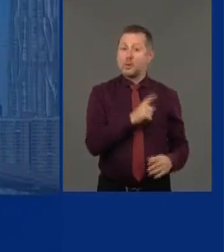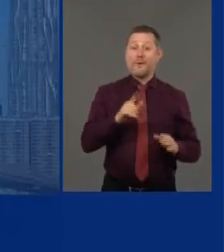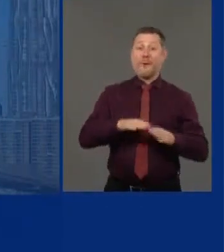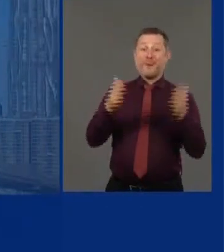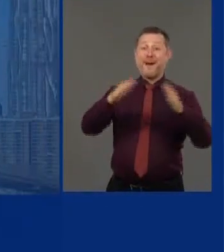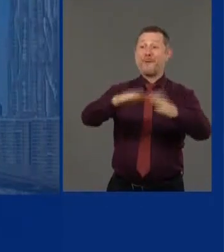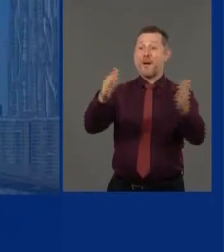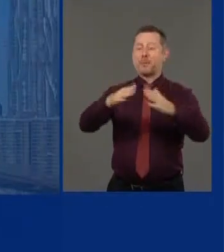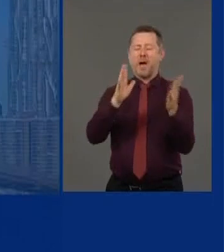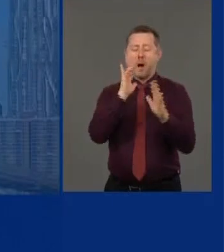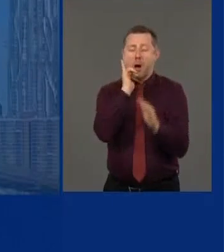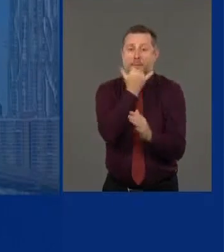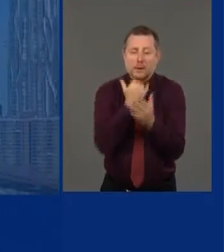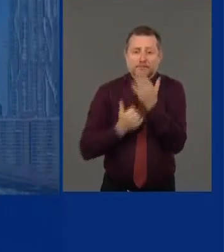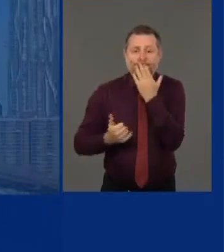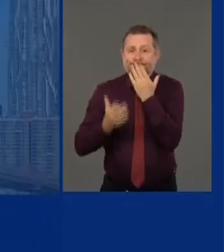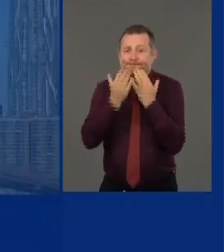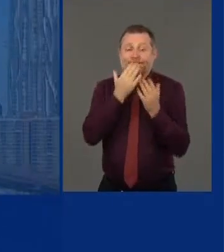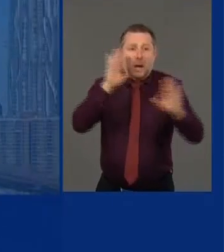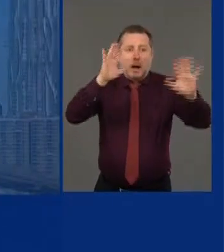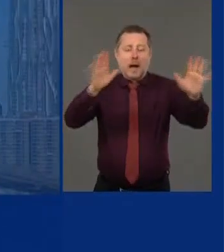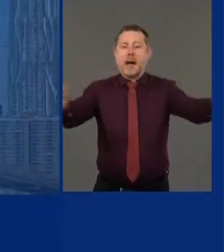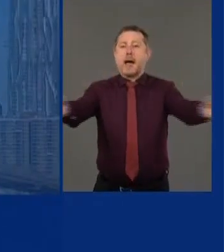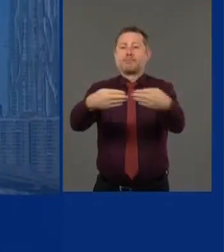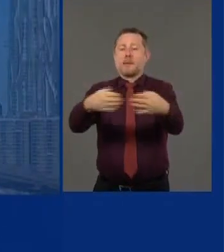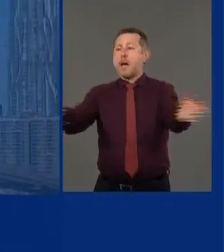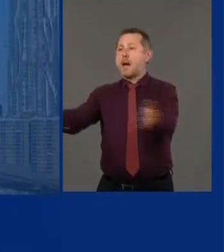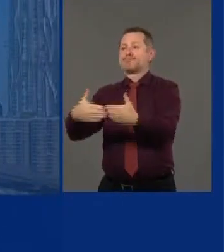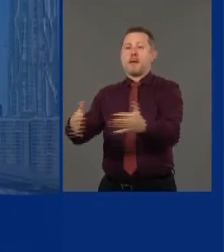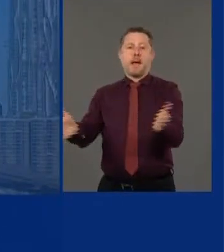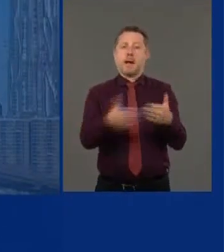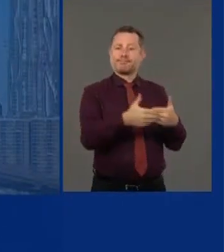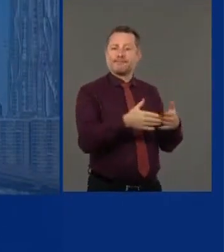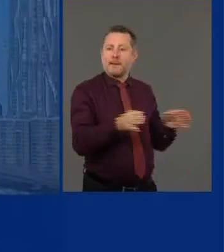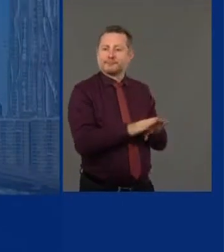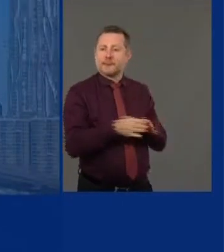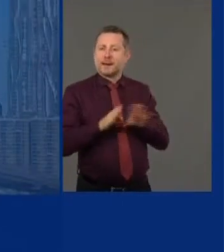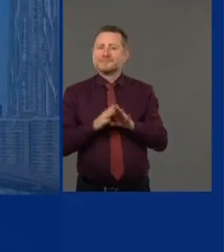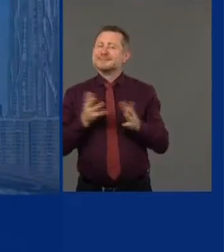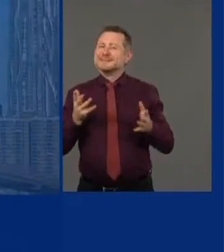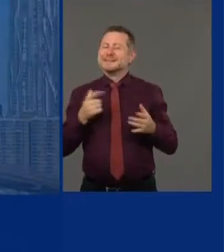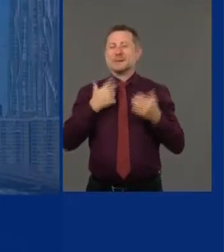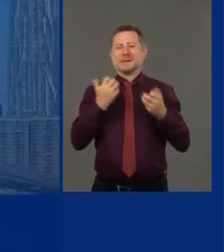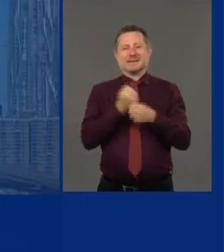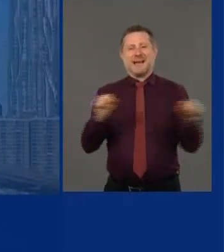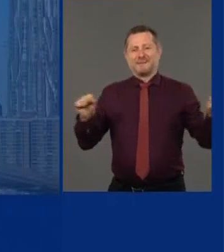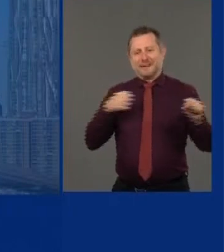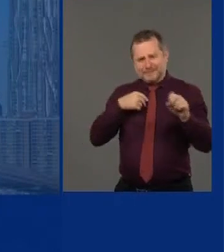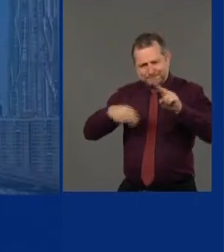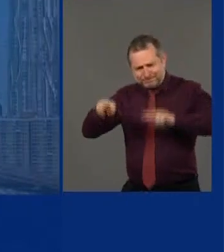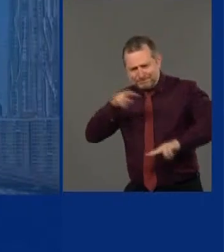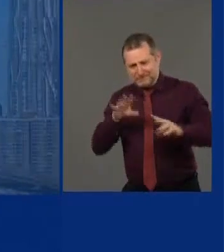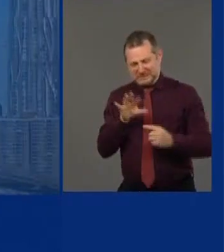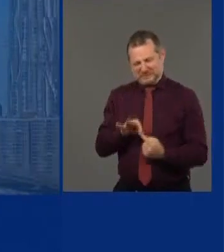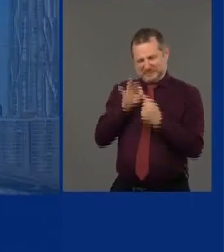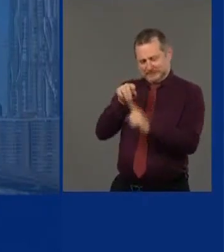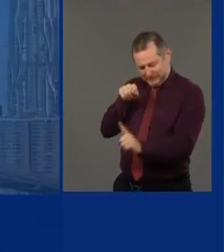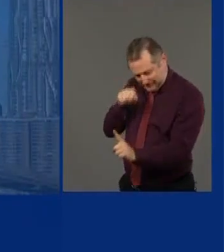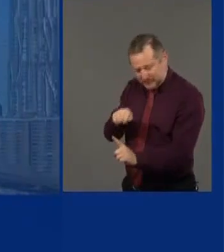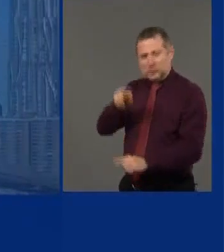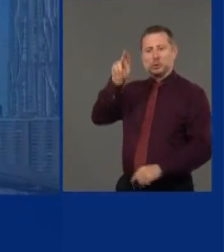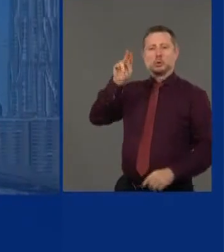they had to stop. But we want to study this issue, primarily New York City, on indoor